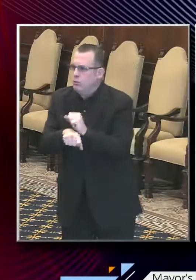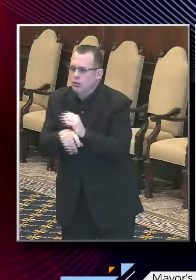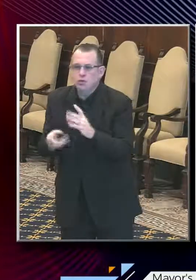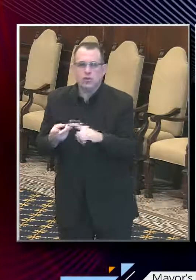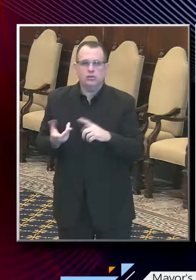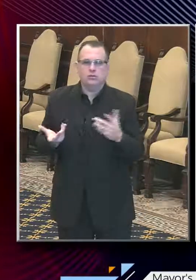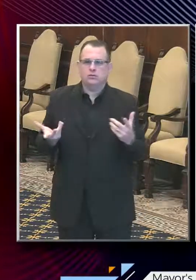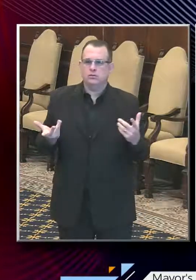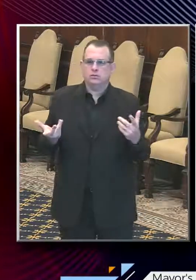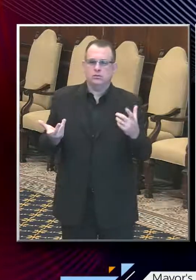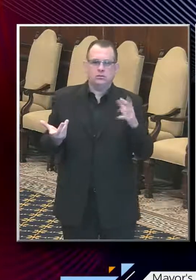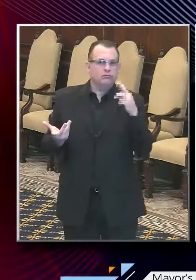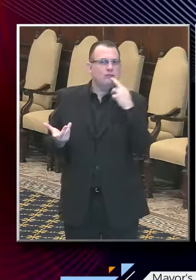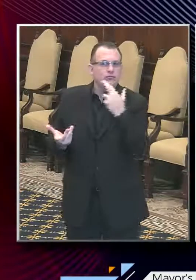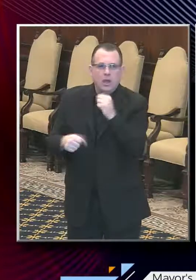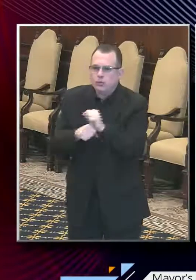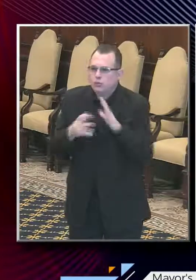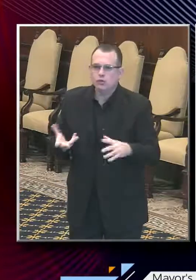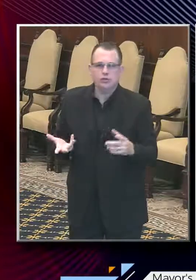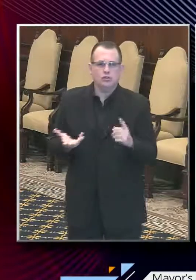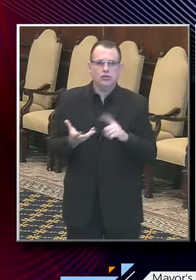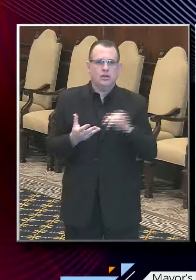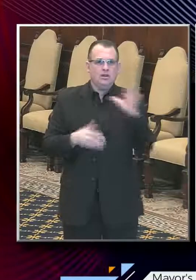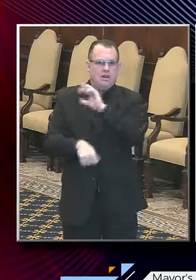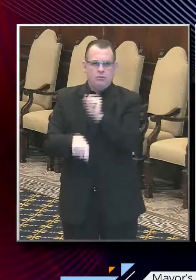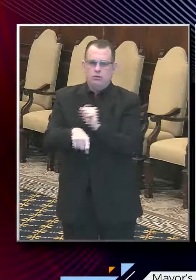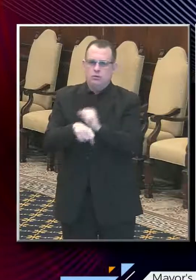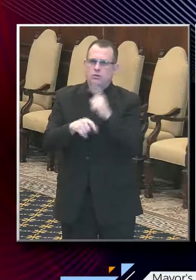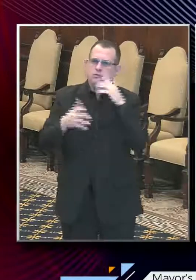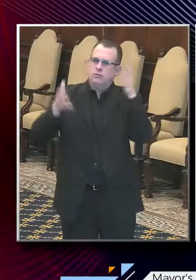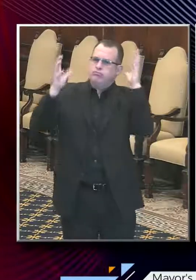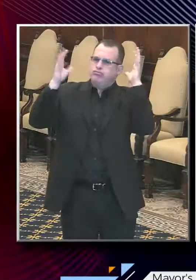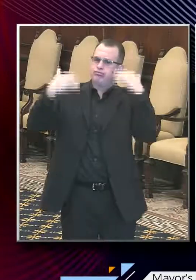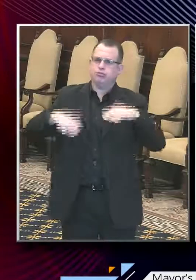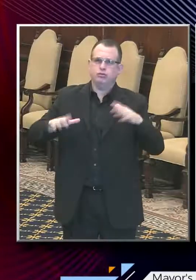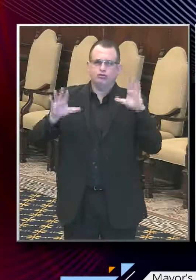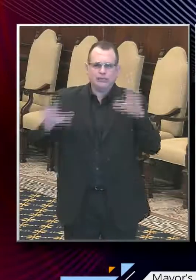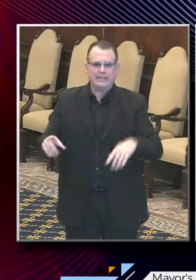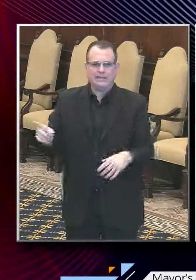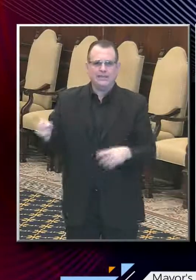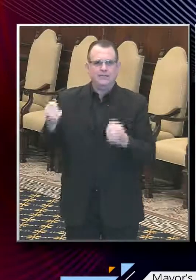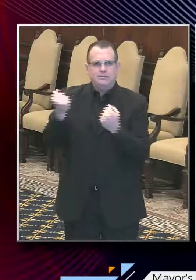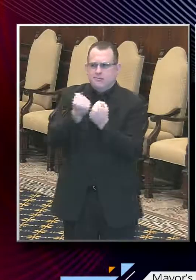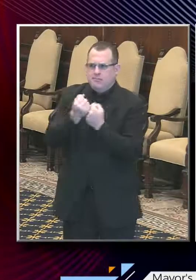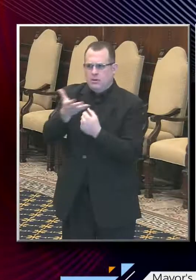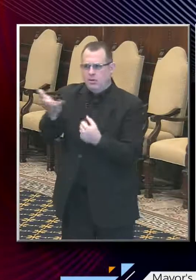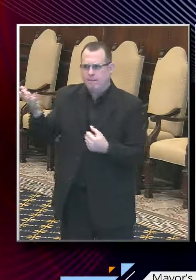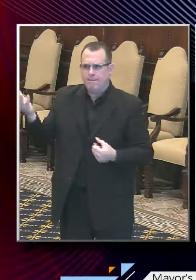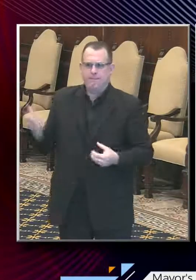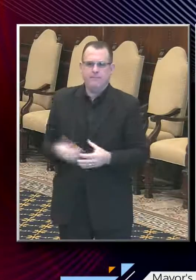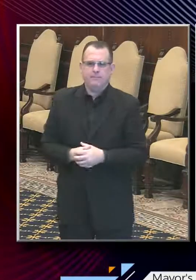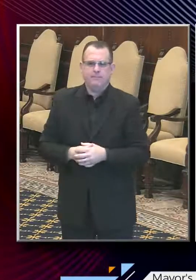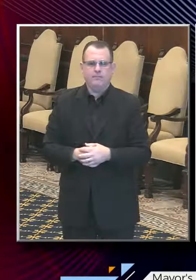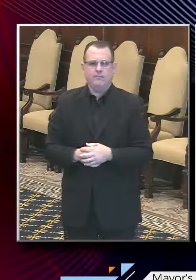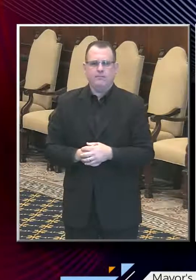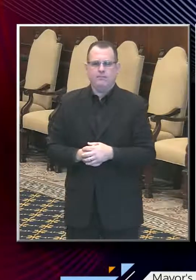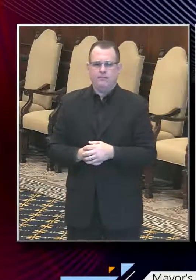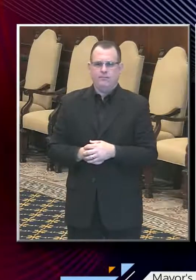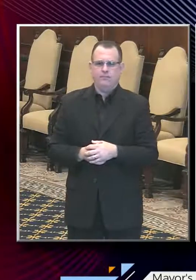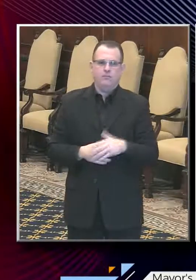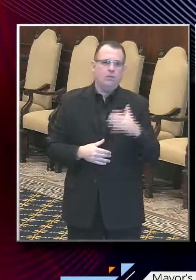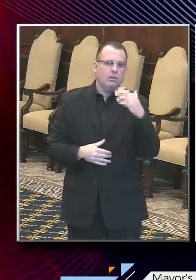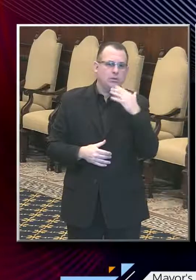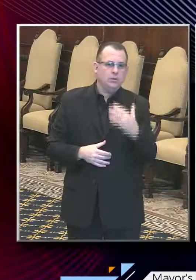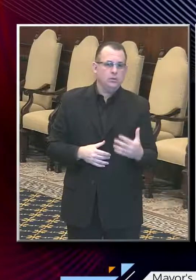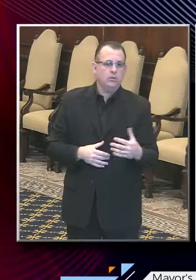in our restaurants, is tremendous. And we as a community should be showing the support for them. Thank you. Martin,